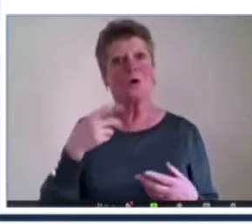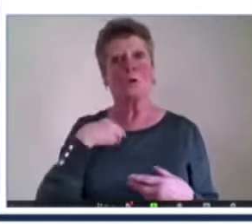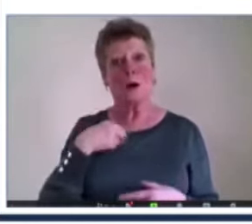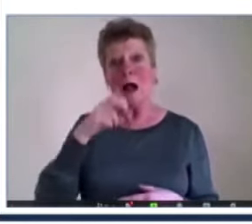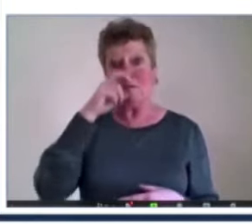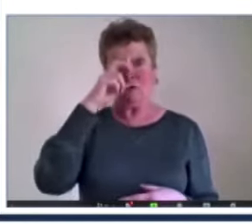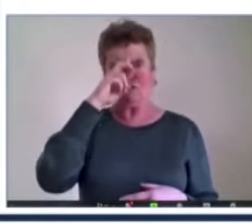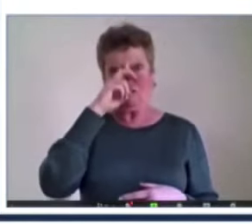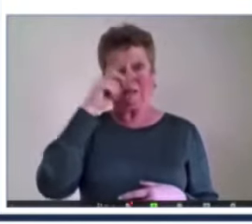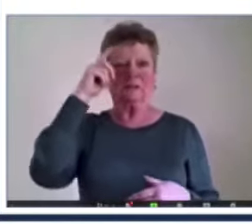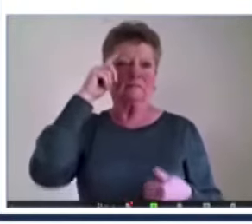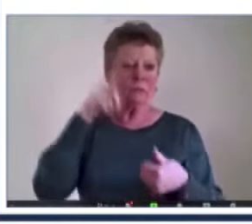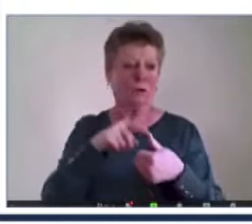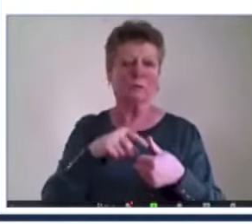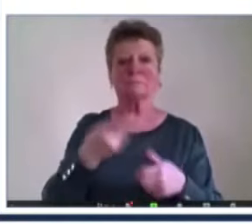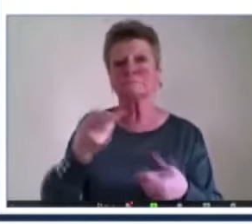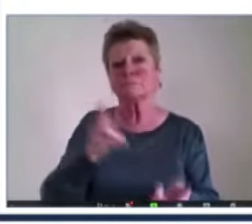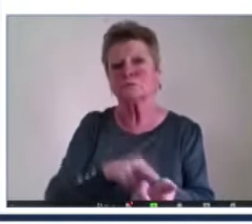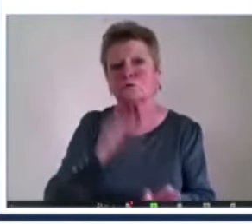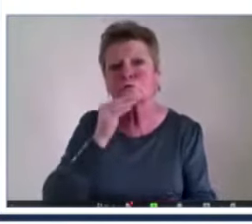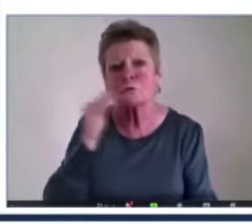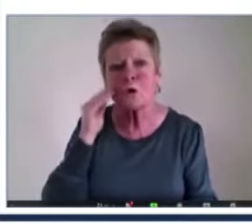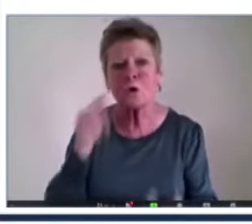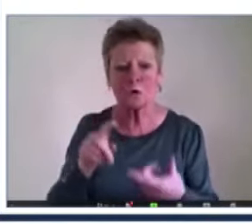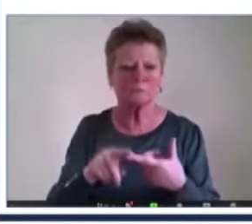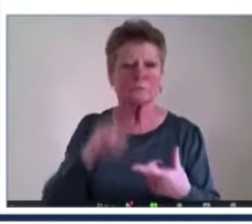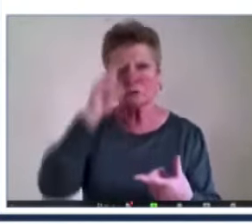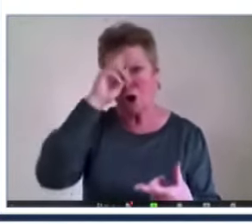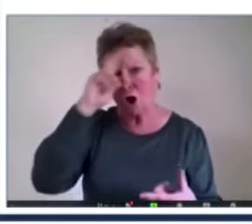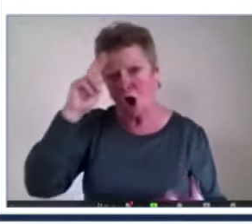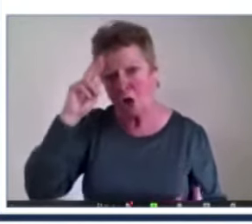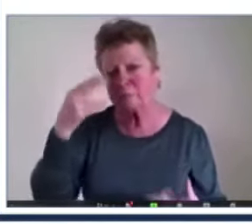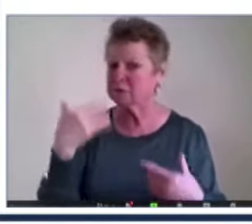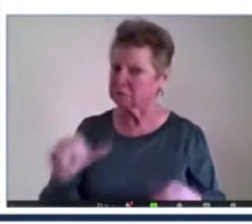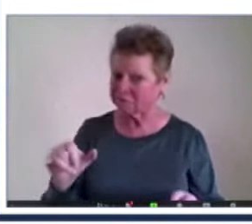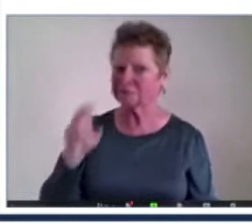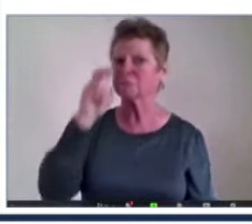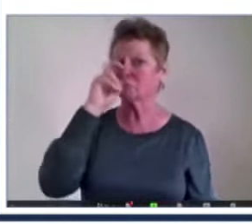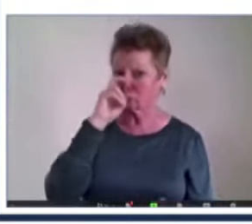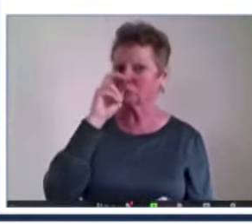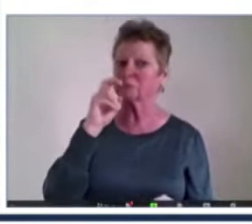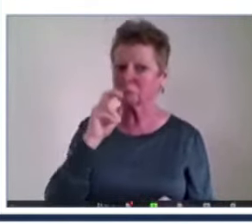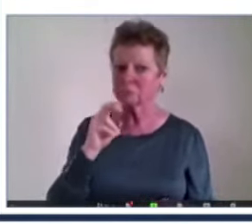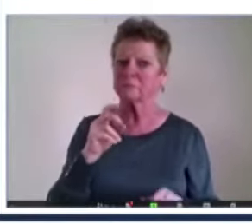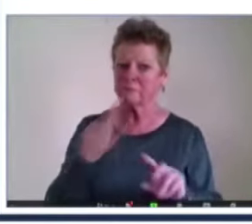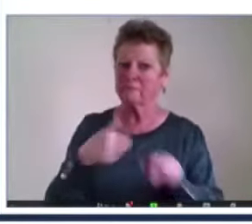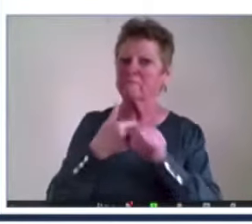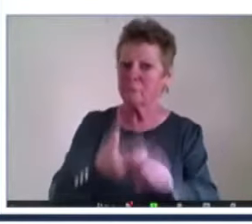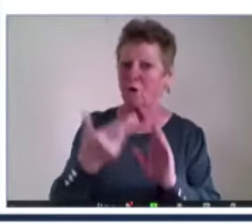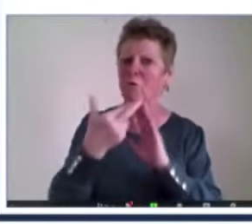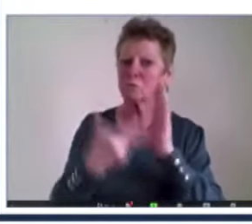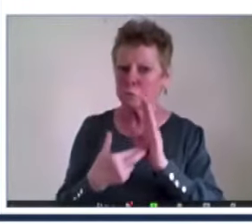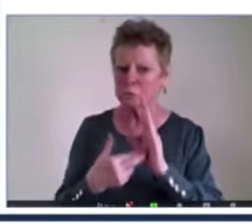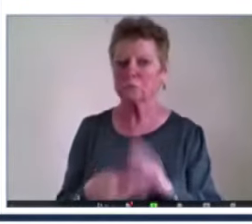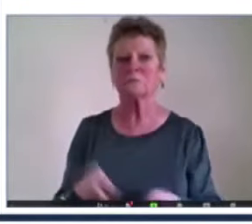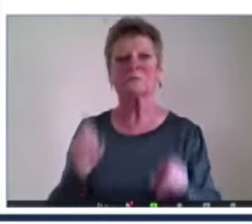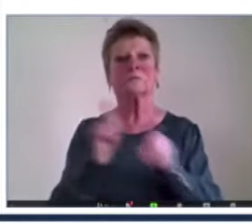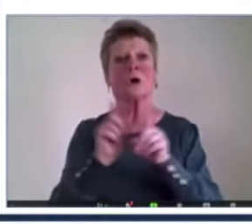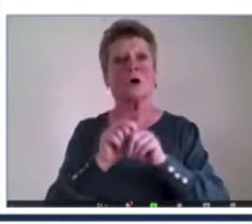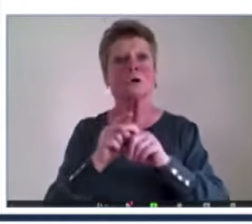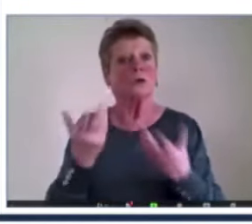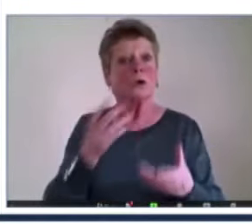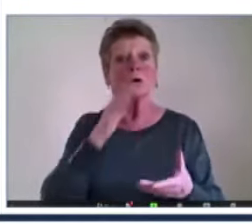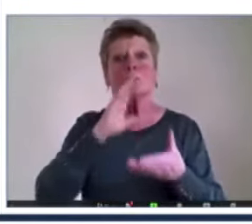high-risk settings like long-term care facilities and hospitals. And as the Premier said, we're also extending the masking requirement in